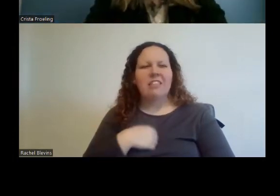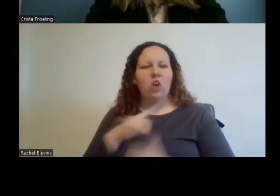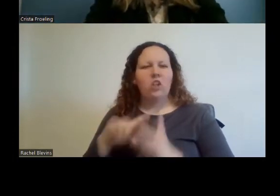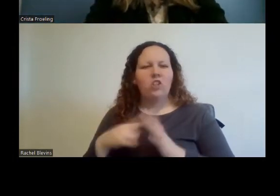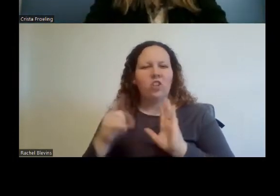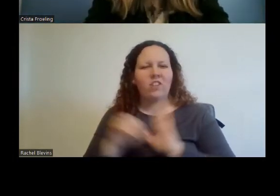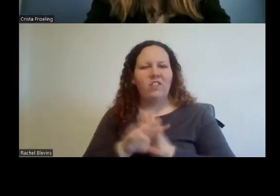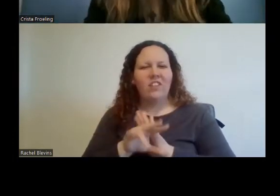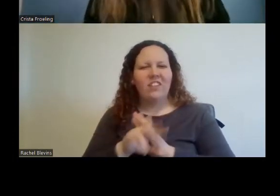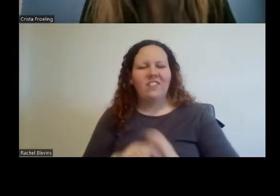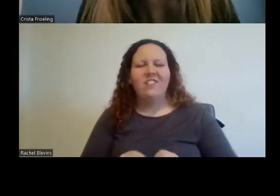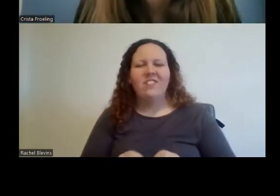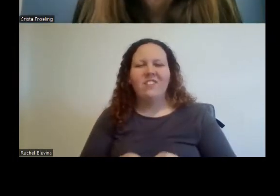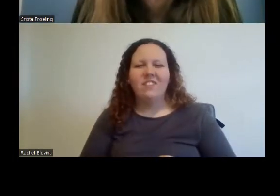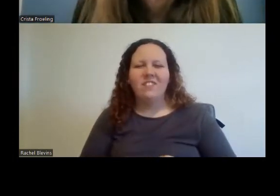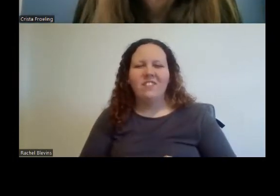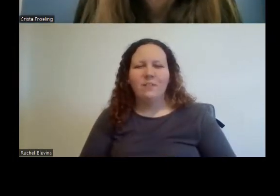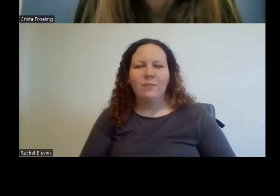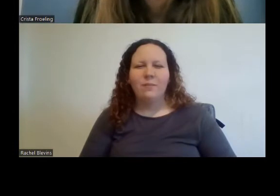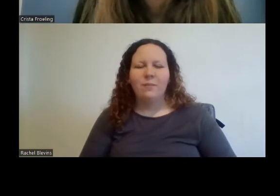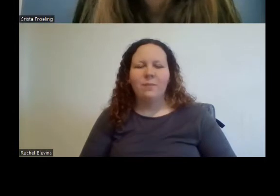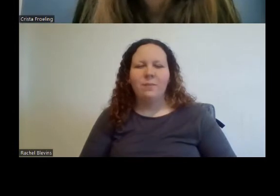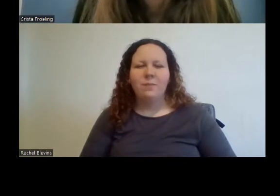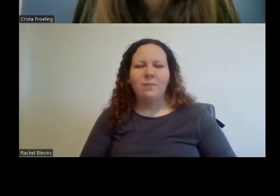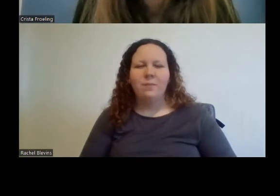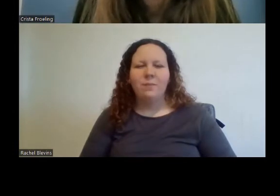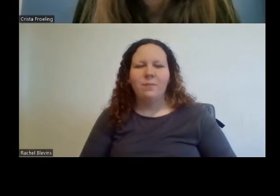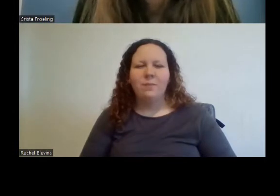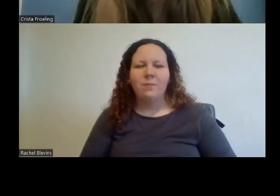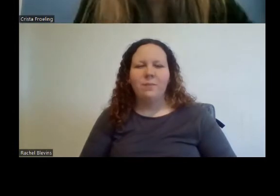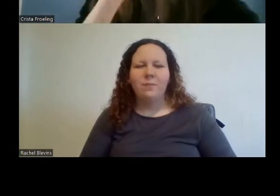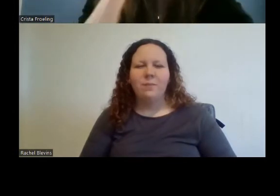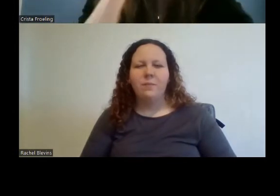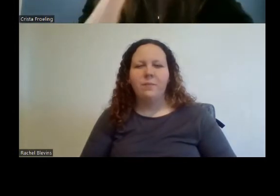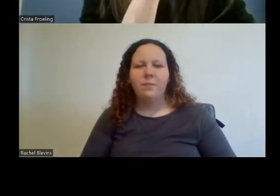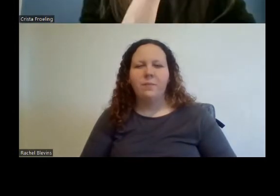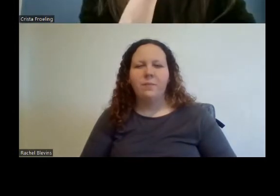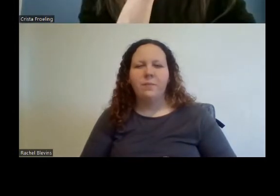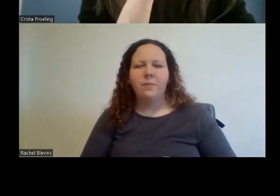about that. 1, 2, 3, 4, 5, 6,